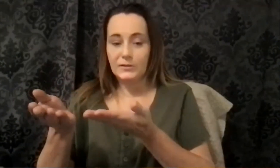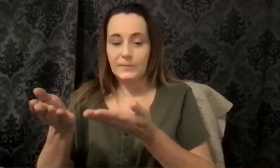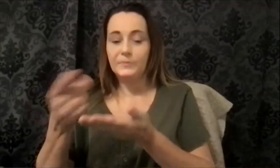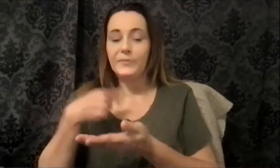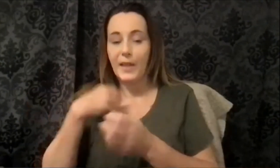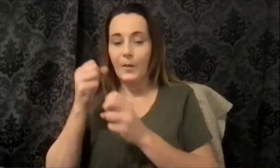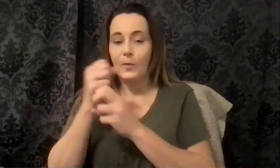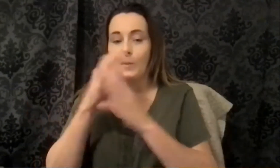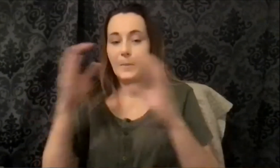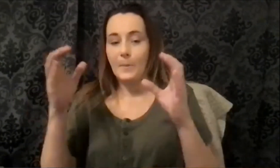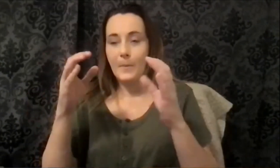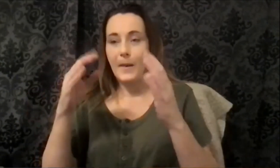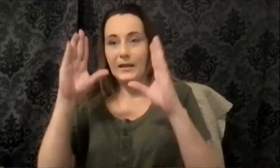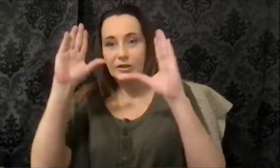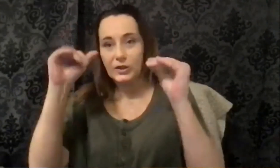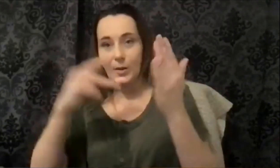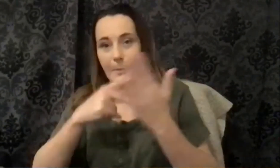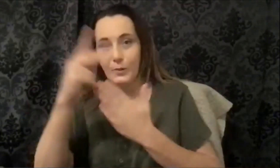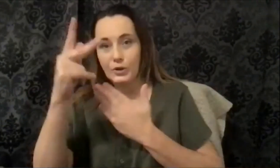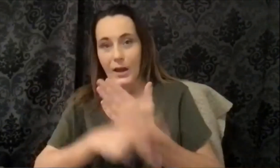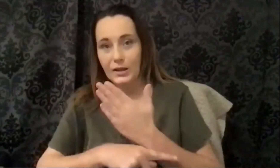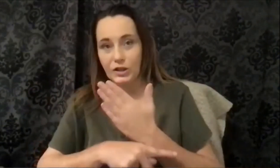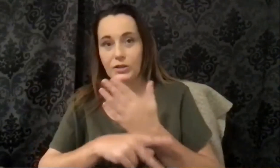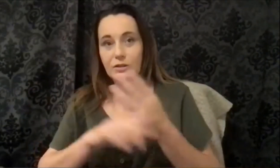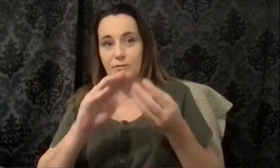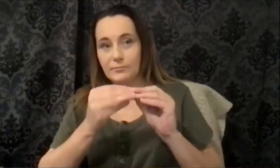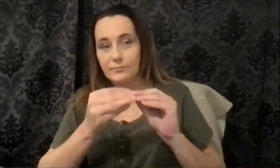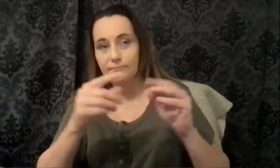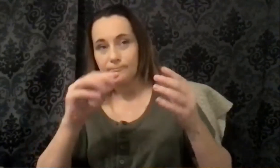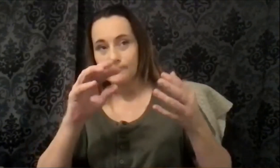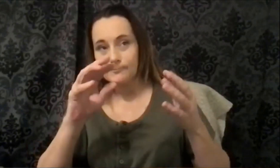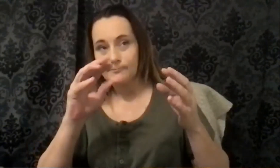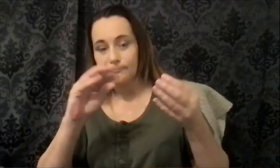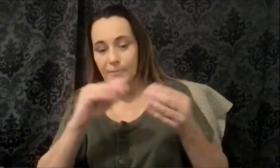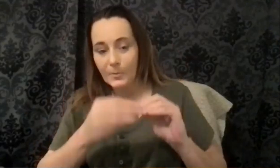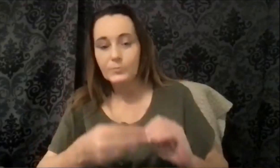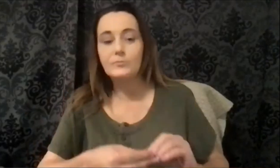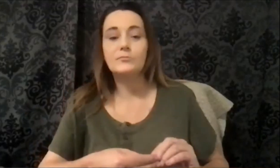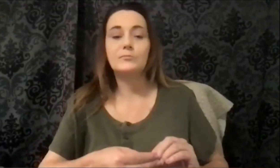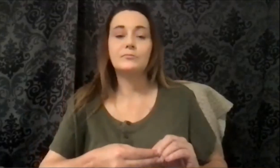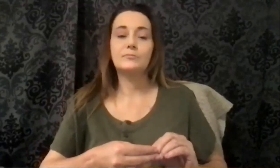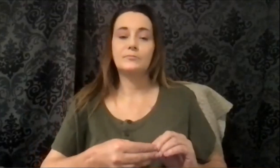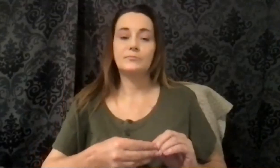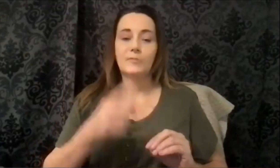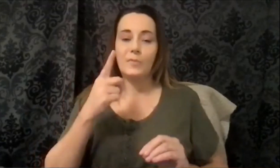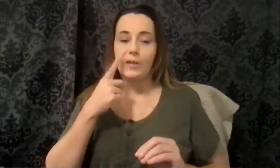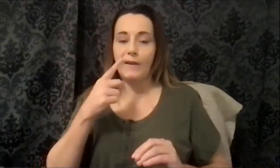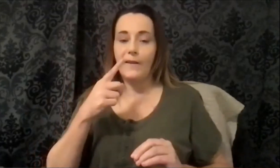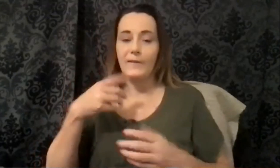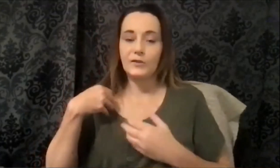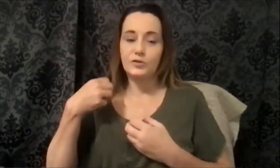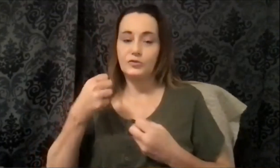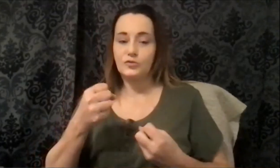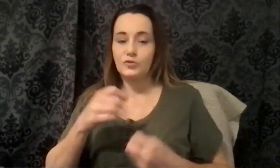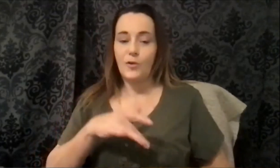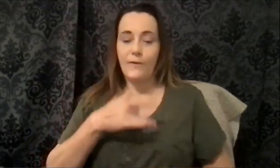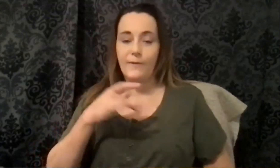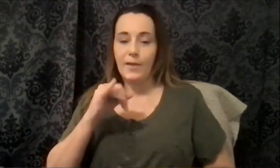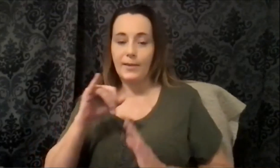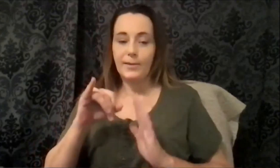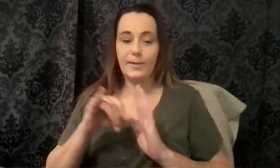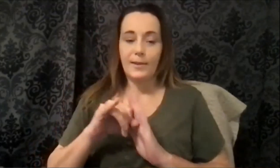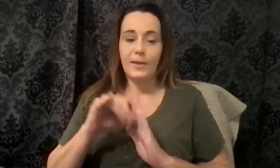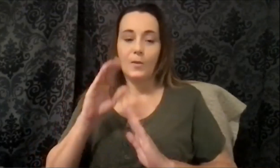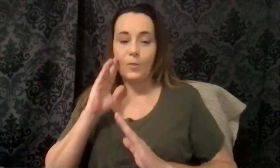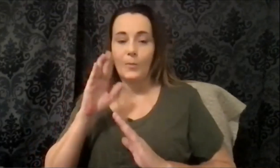that projections are based on, you know, they have a very strong feeling and indication that we are going to be